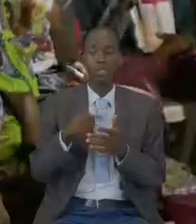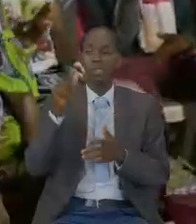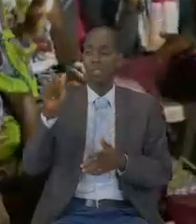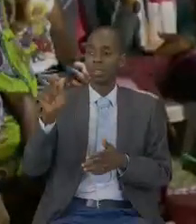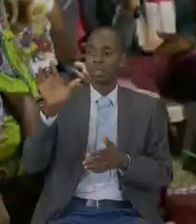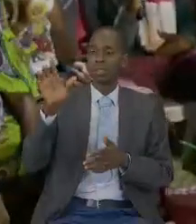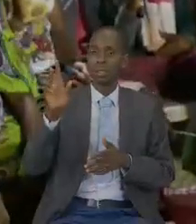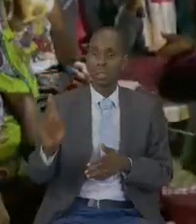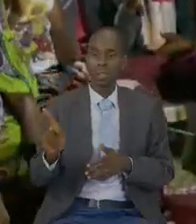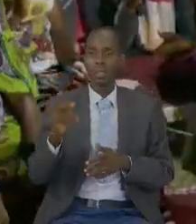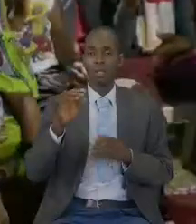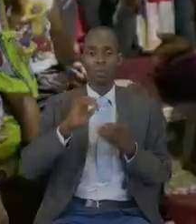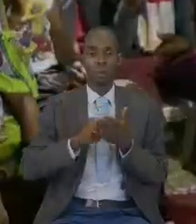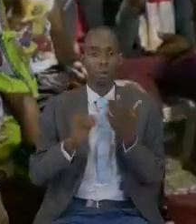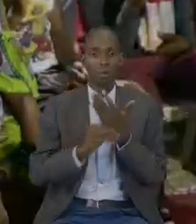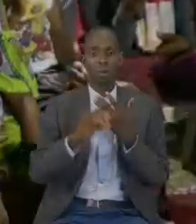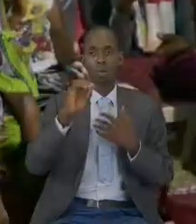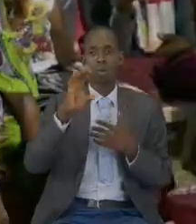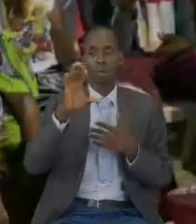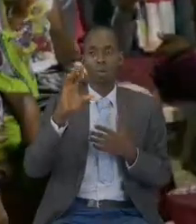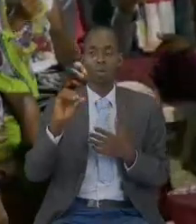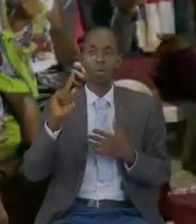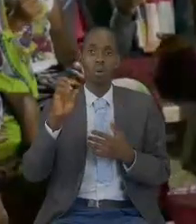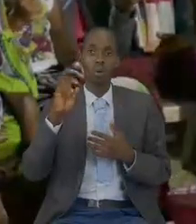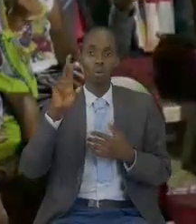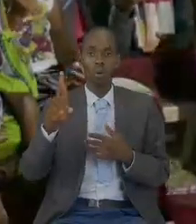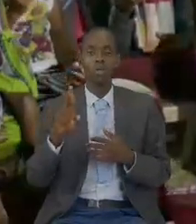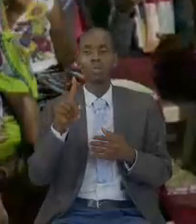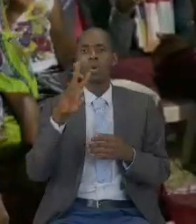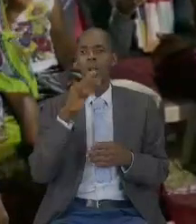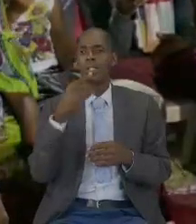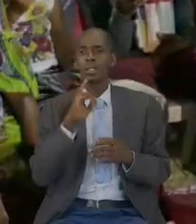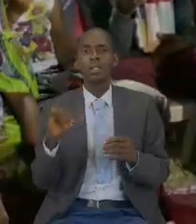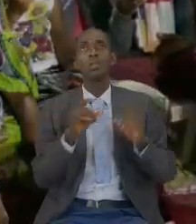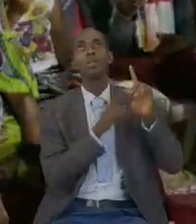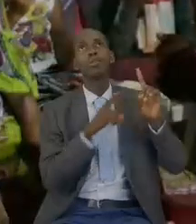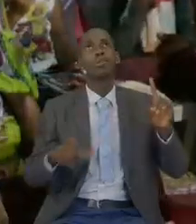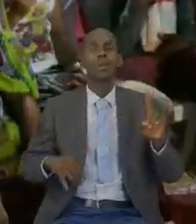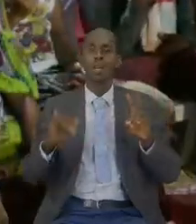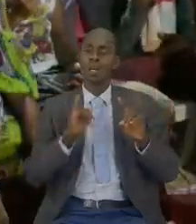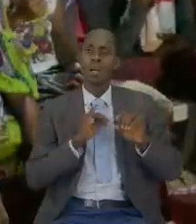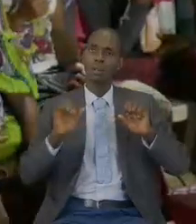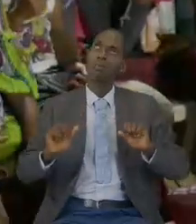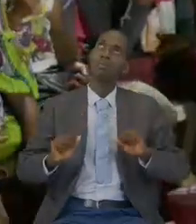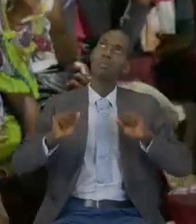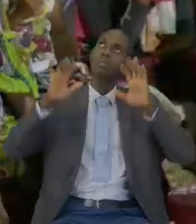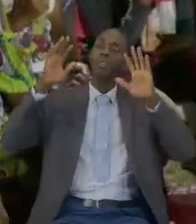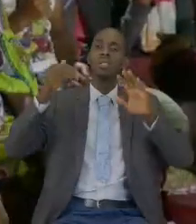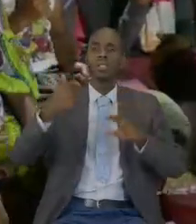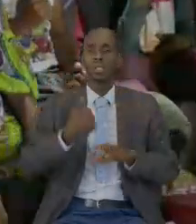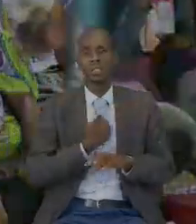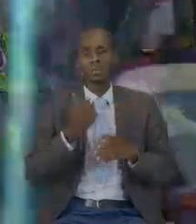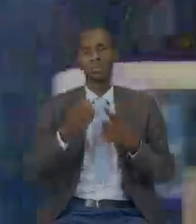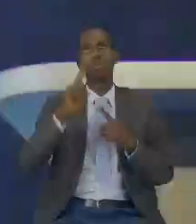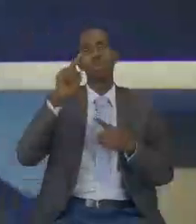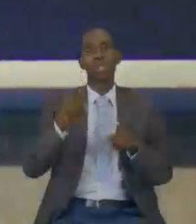GCK October, you're saying, Lord, I give myself to you. If you're raising up your